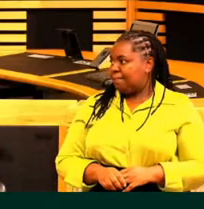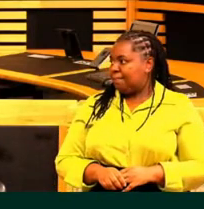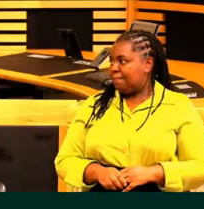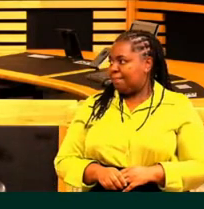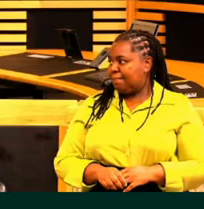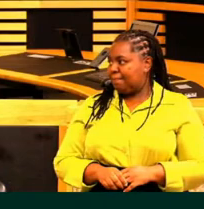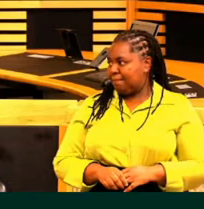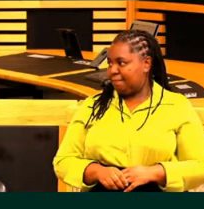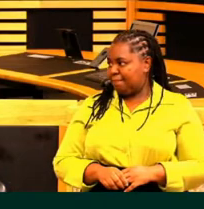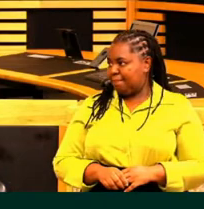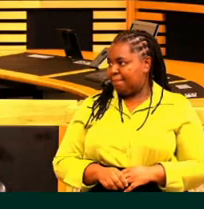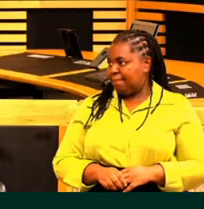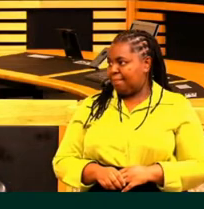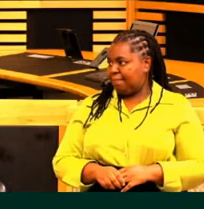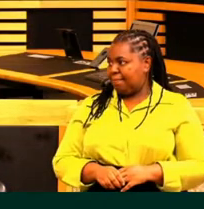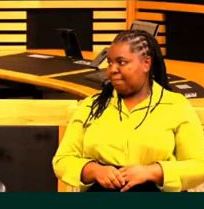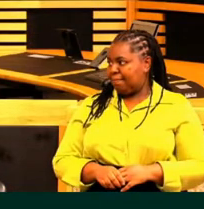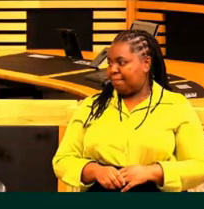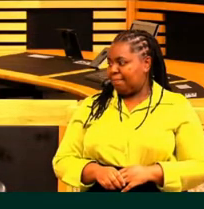okay